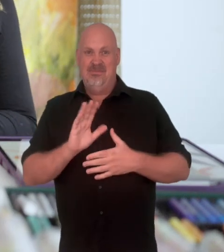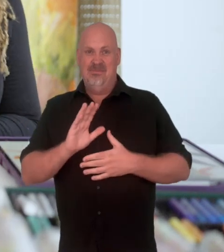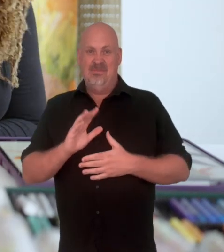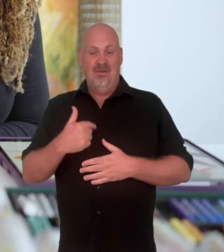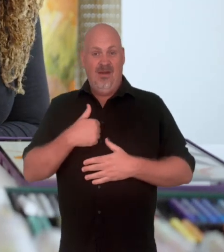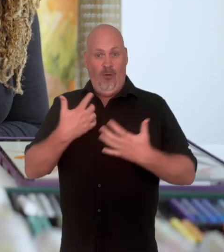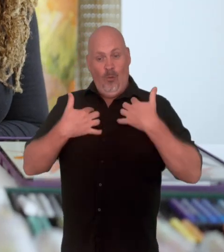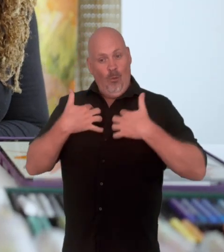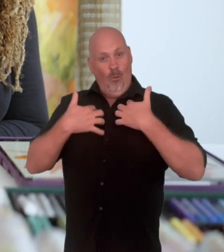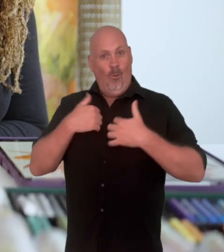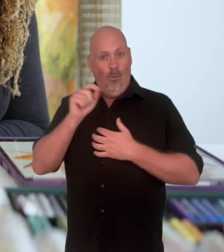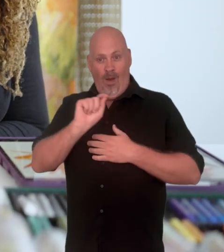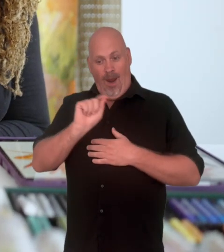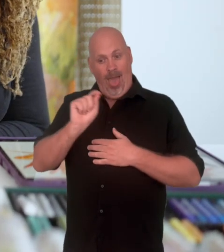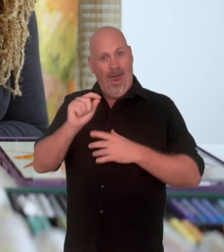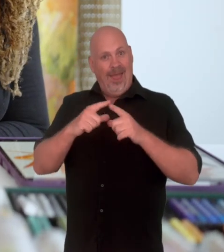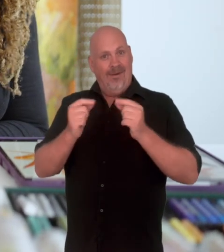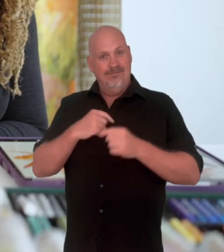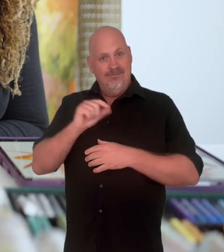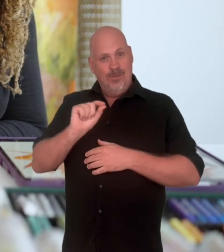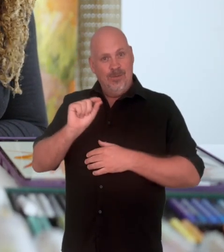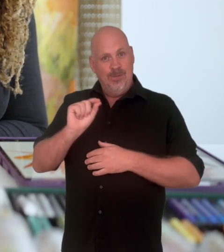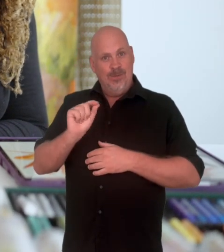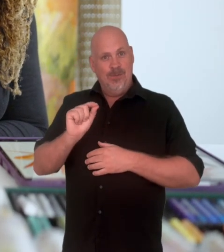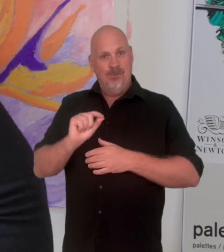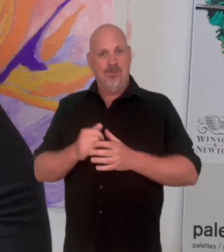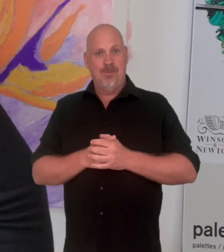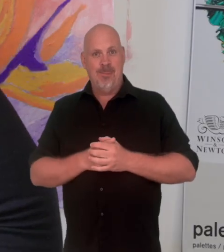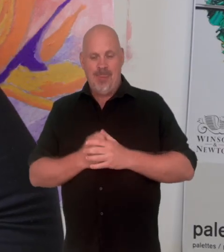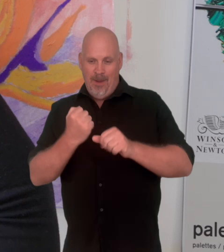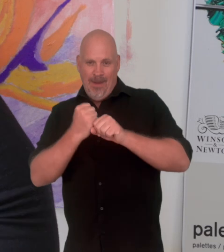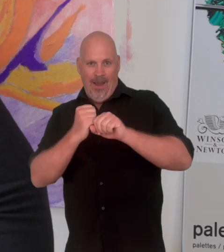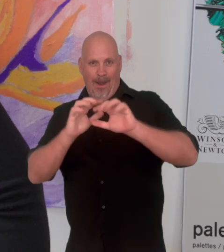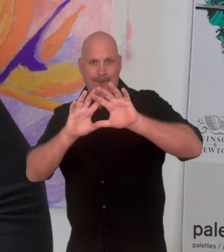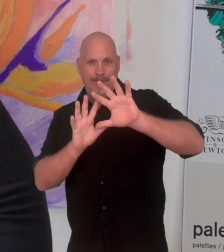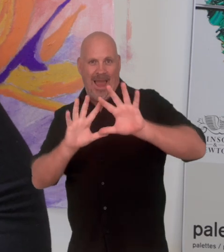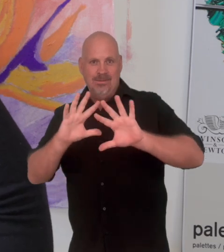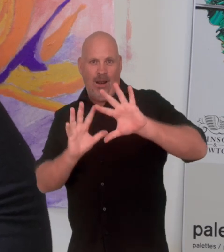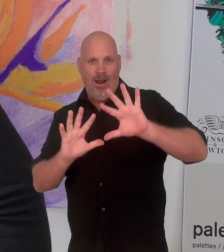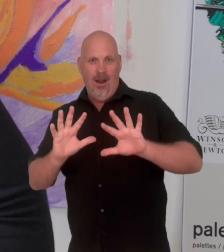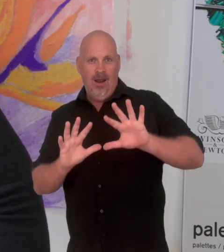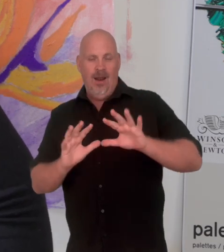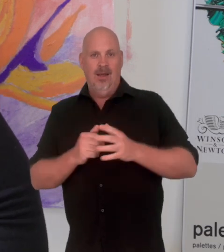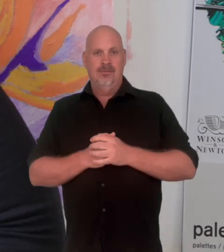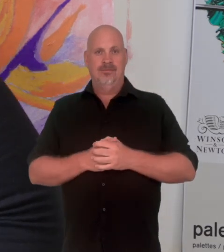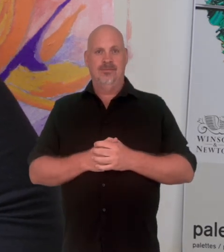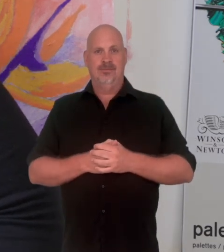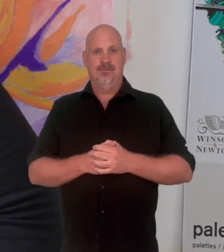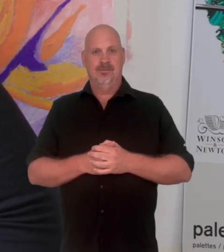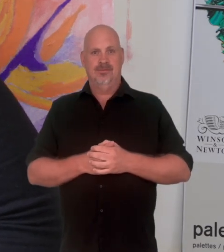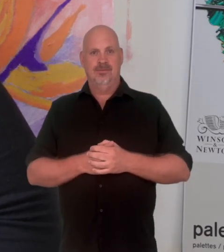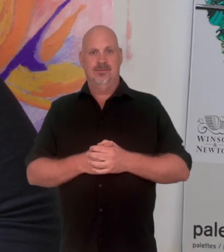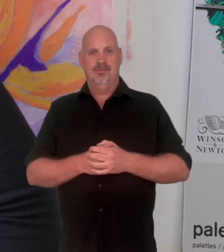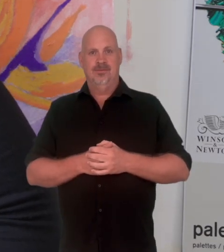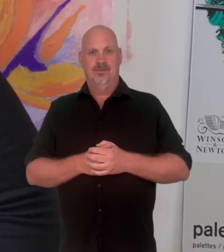about coloring this leaf and making these patterns. So just go with what